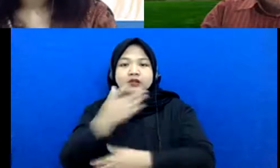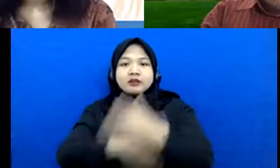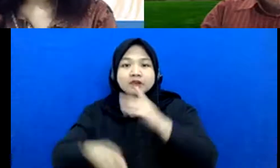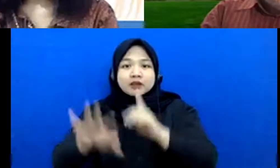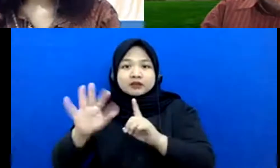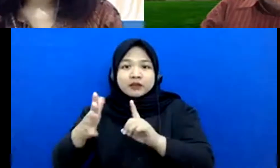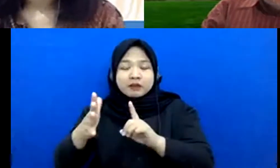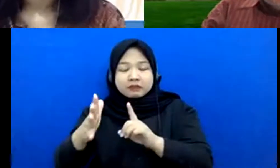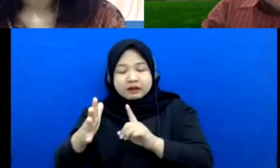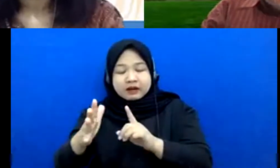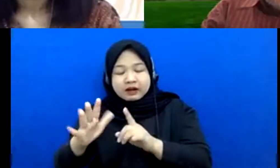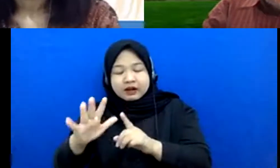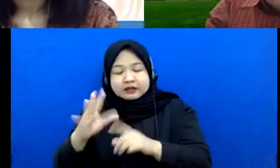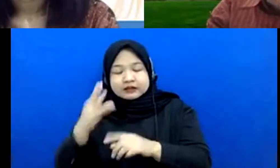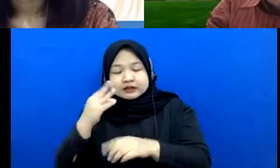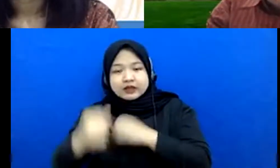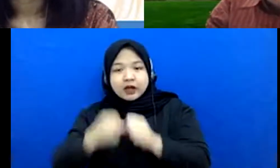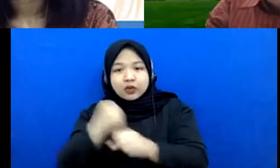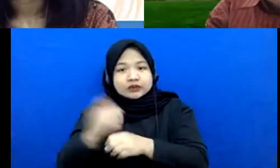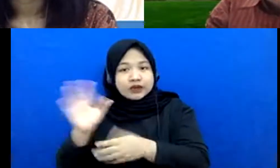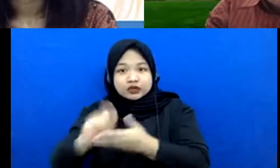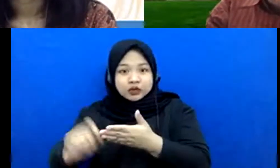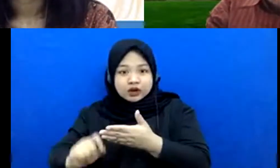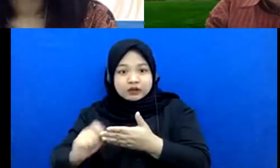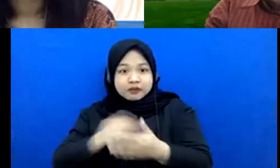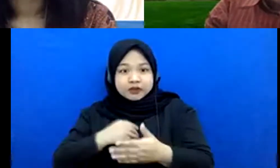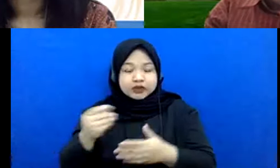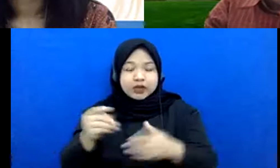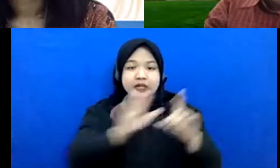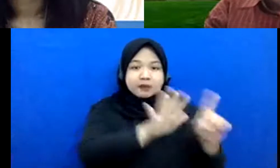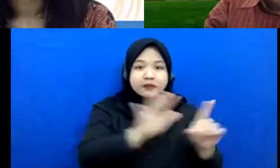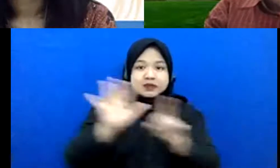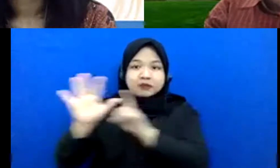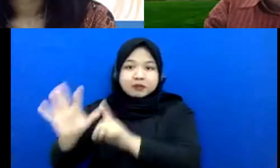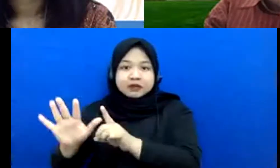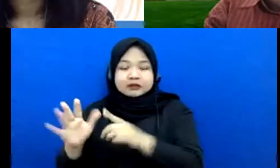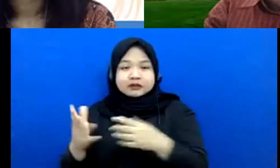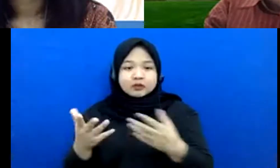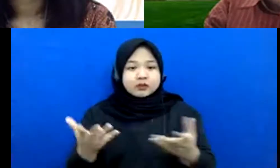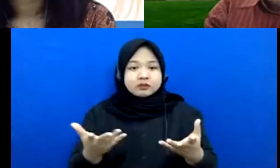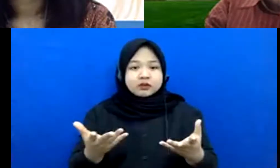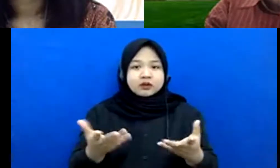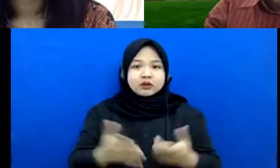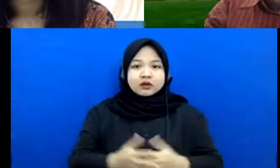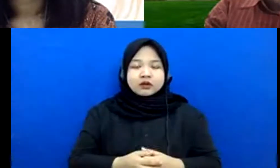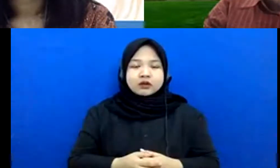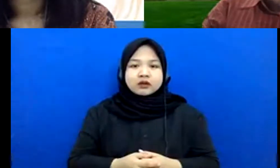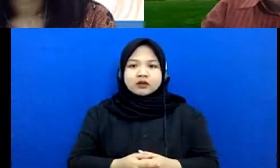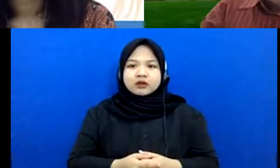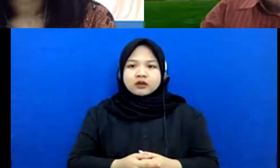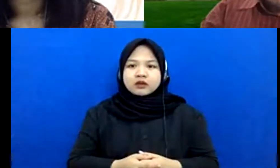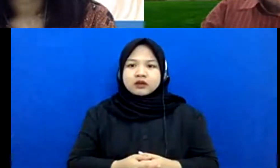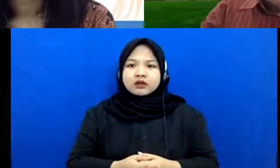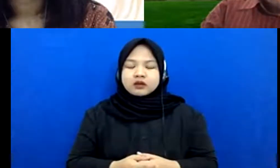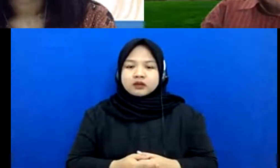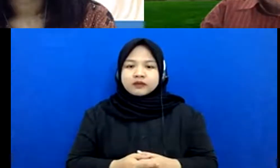means? The participants consist of 15 students and non-students. Yeah, so 15